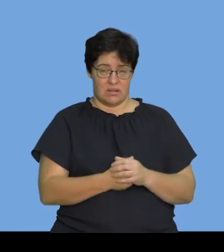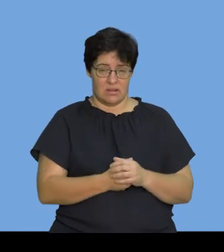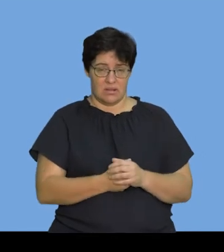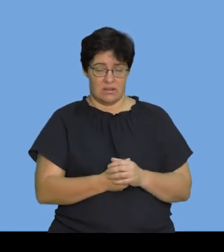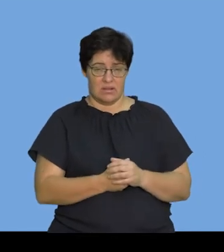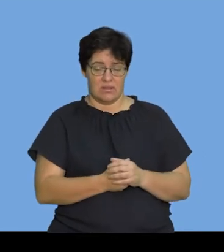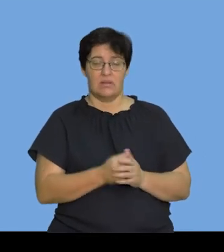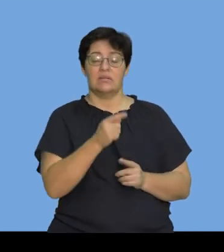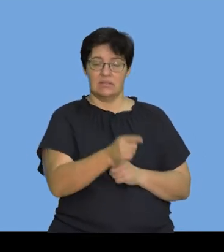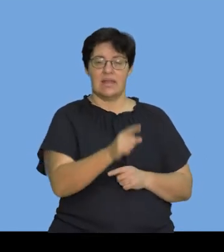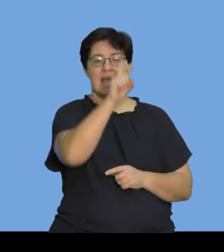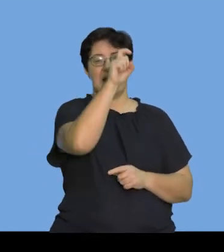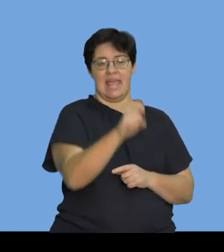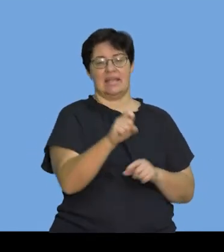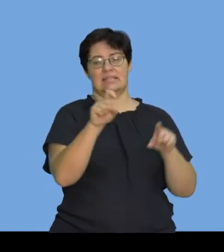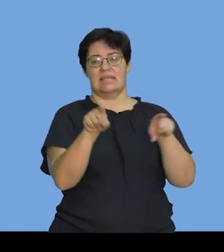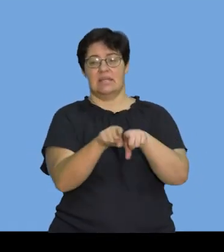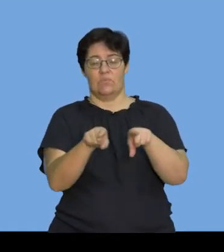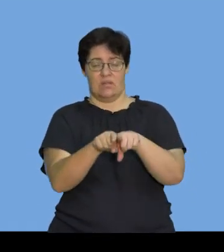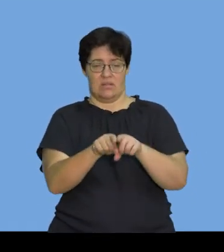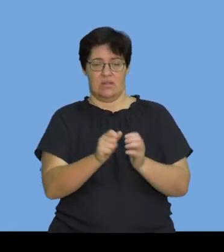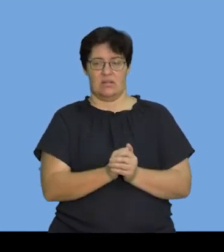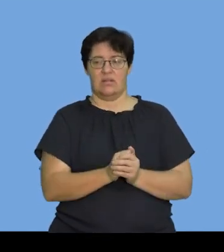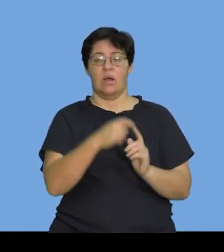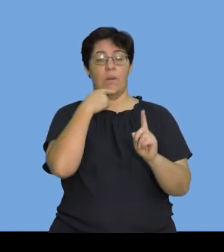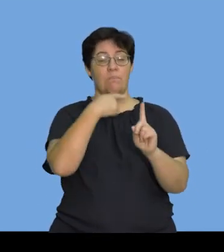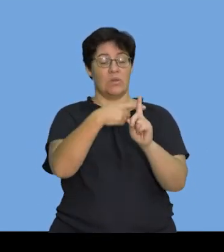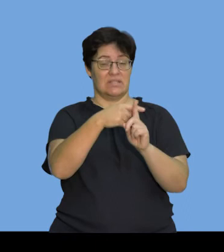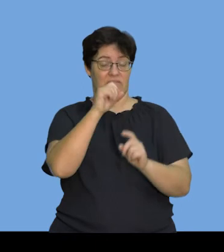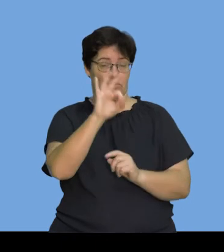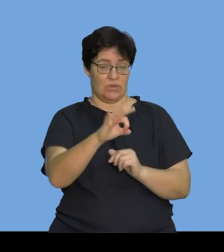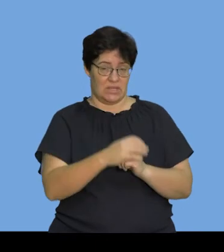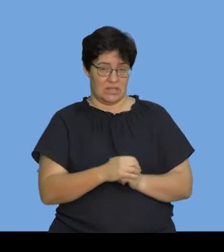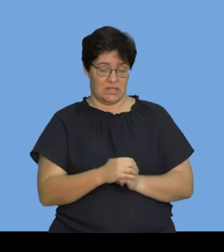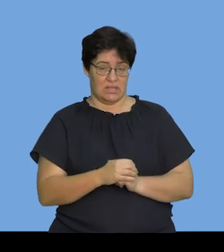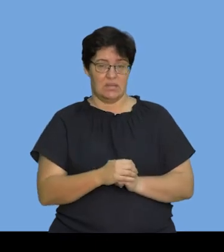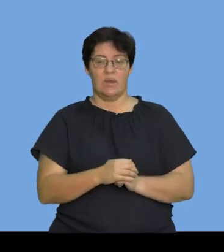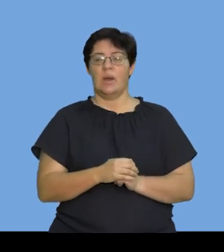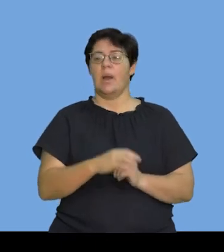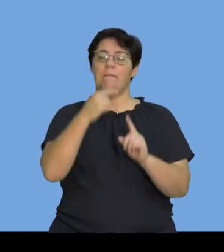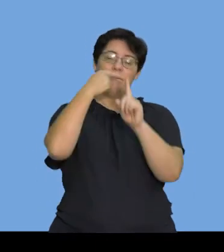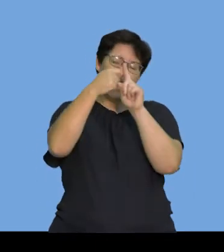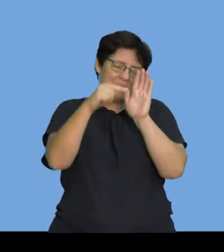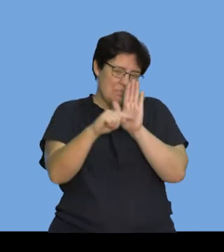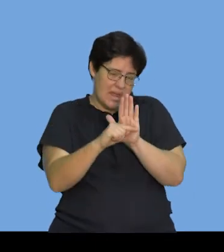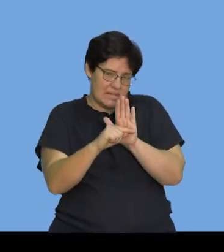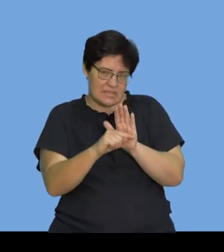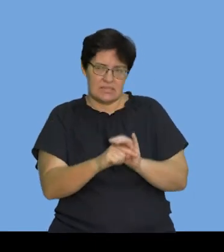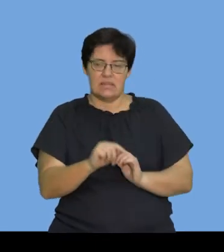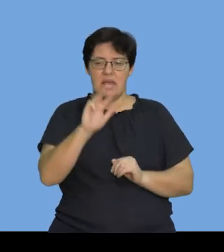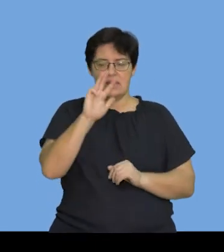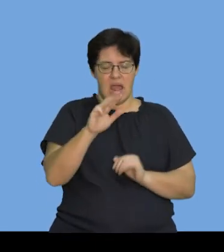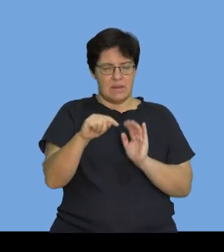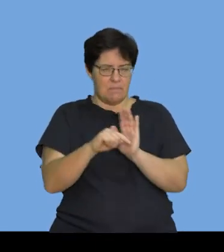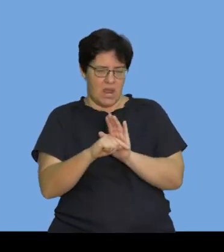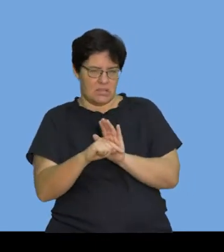x is equals to positive 3 plus or minus 9 minus